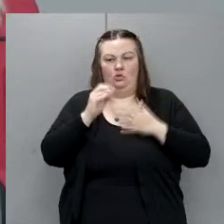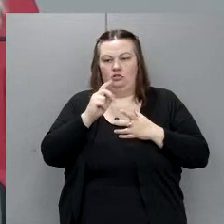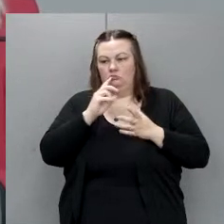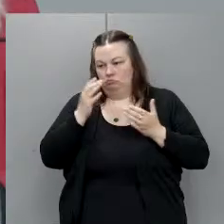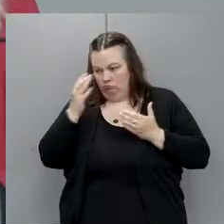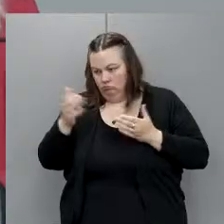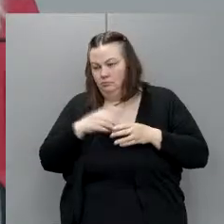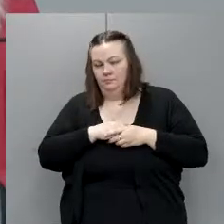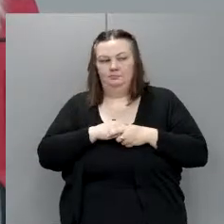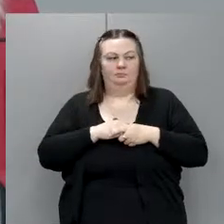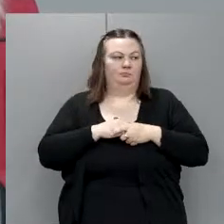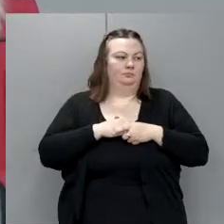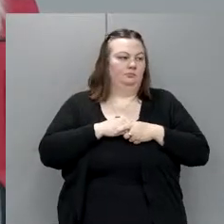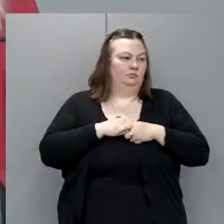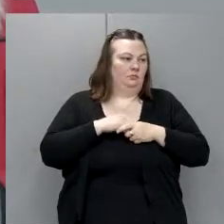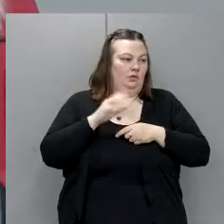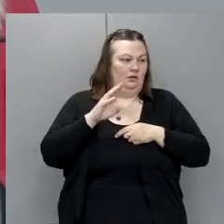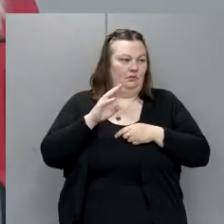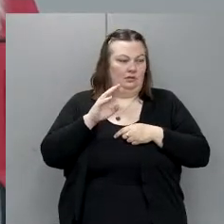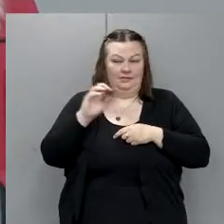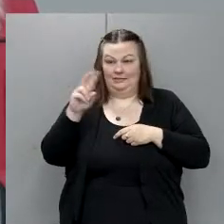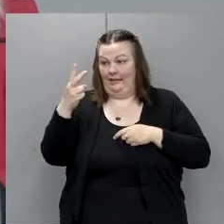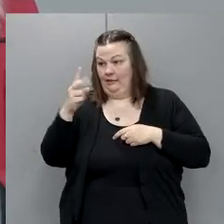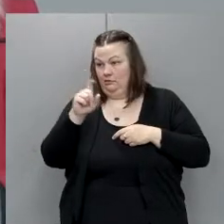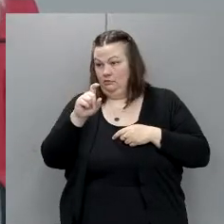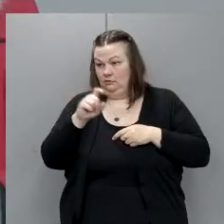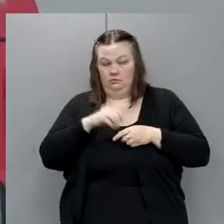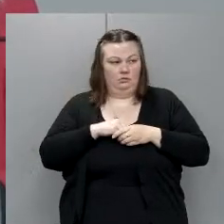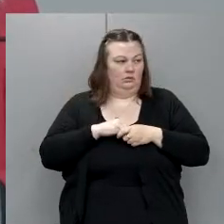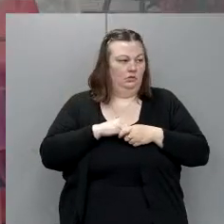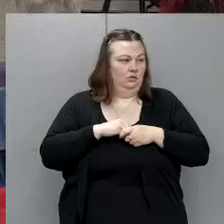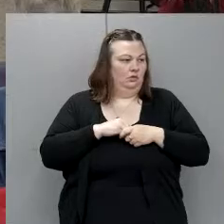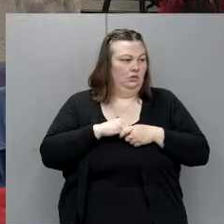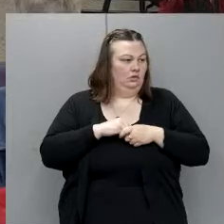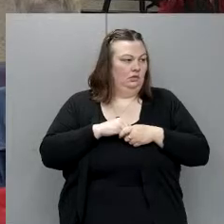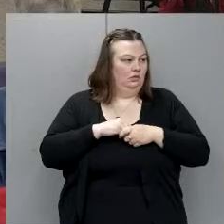move. Okay, I have a motion. Do I have a second?